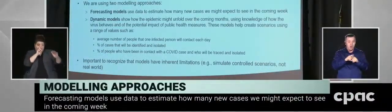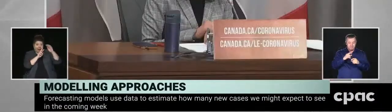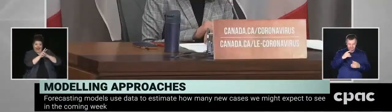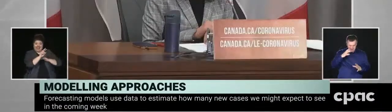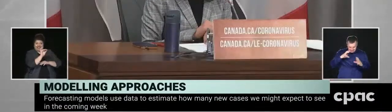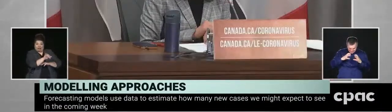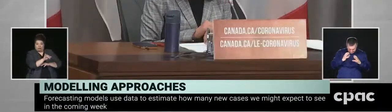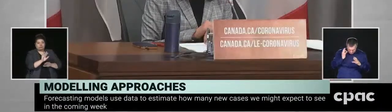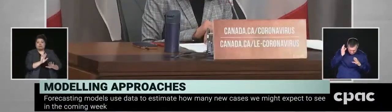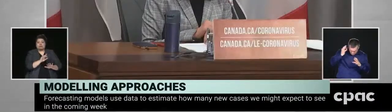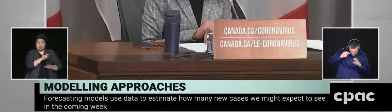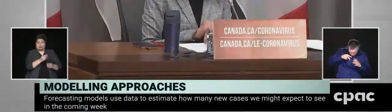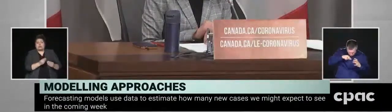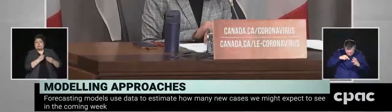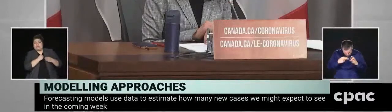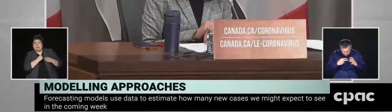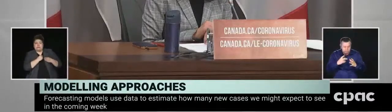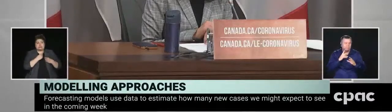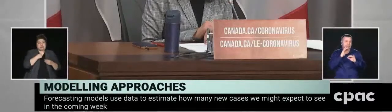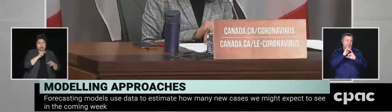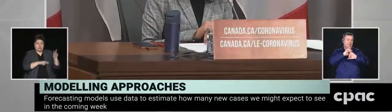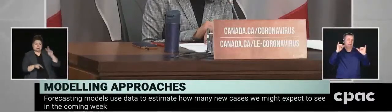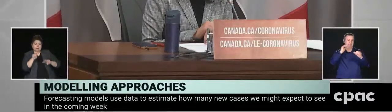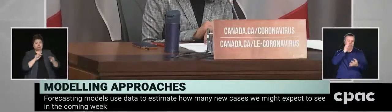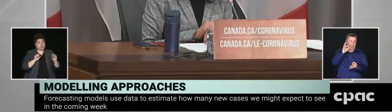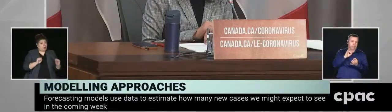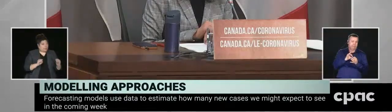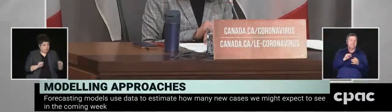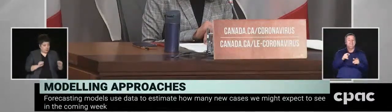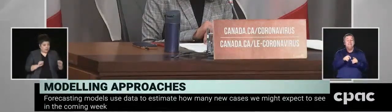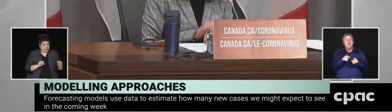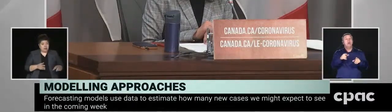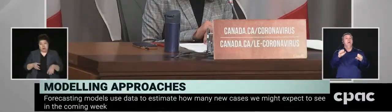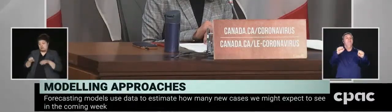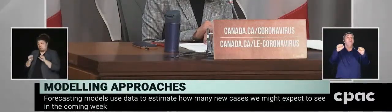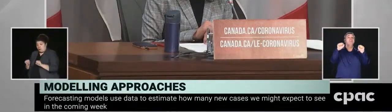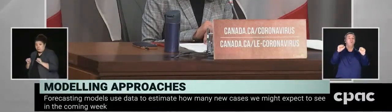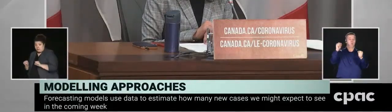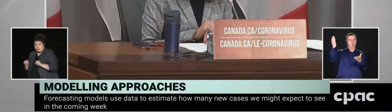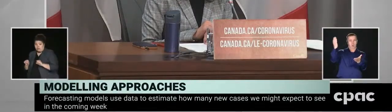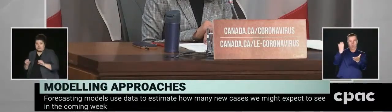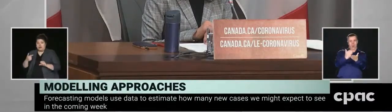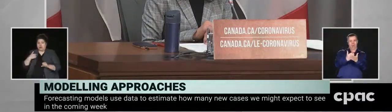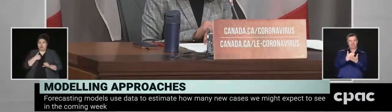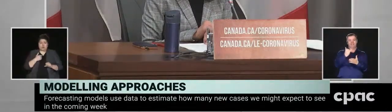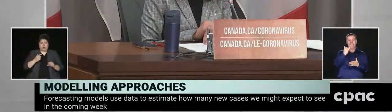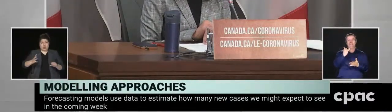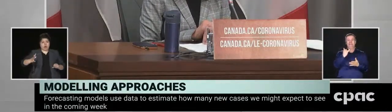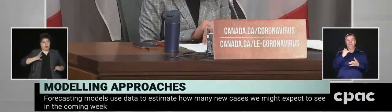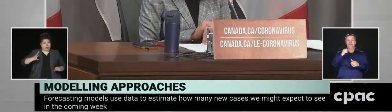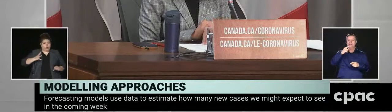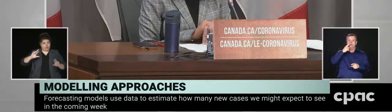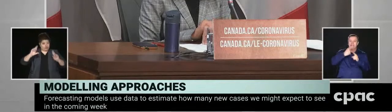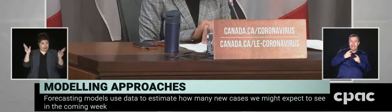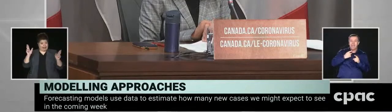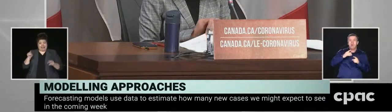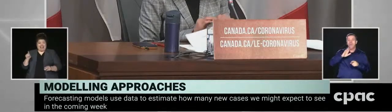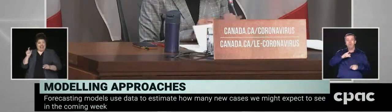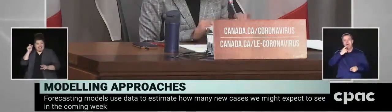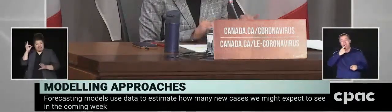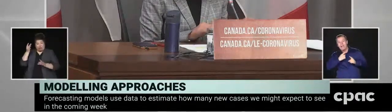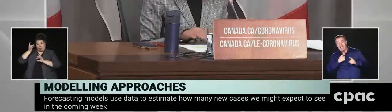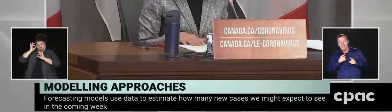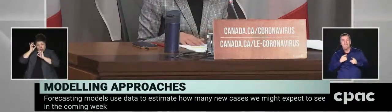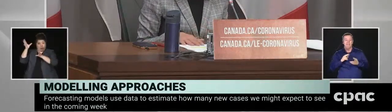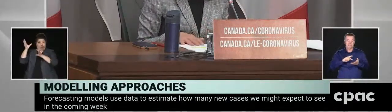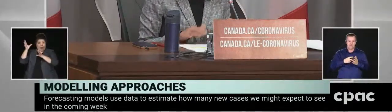what could happen under various scenarios to allow us to prepare for the worst case and drive public health action to enable the